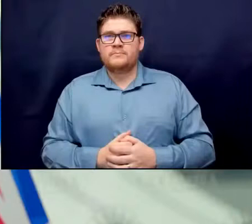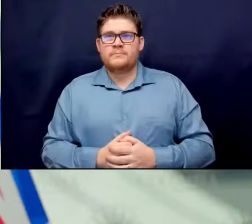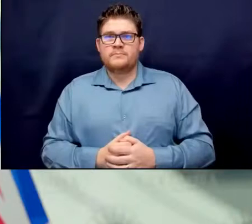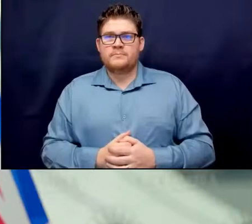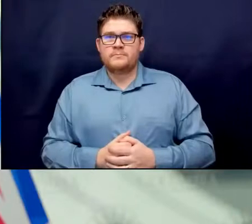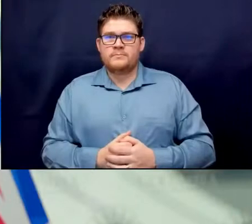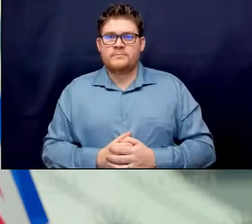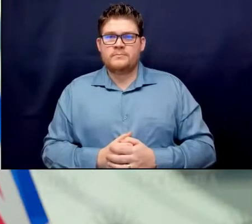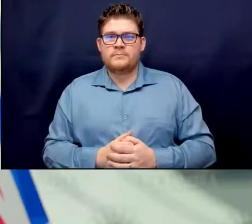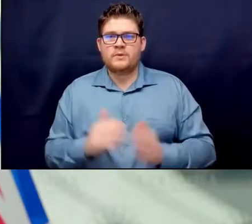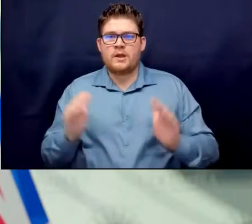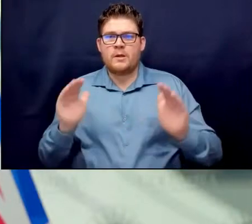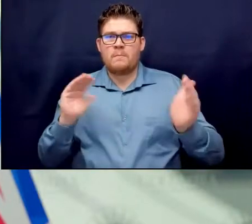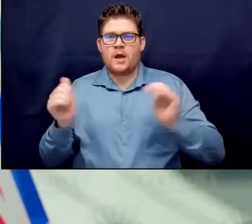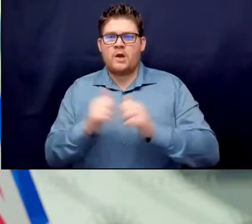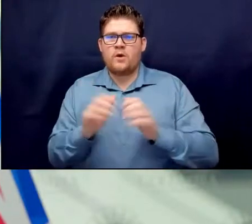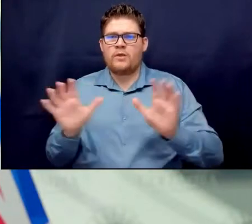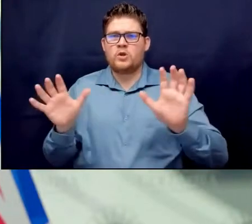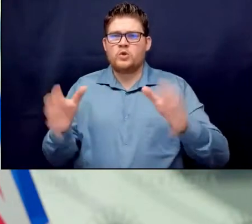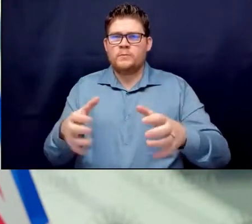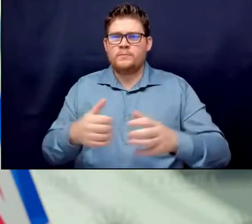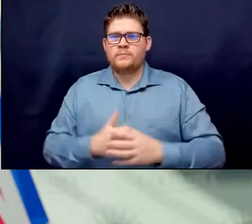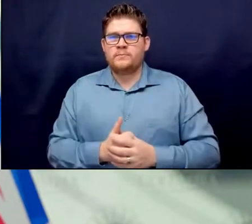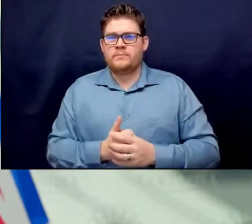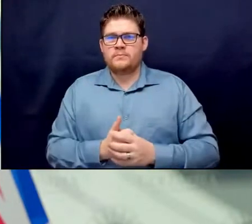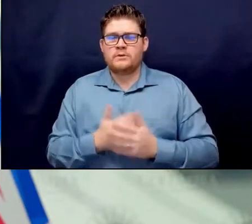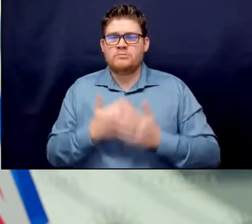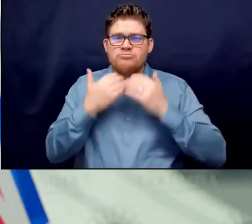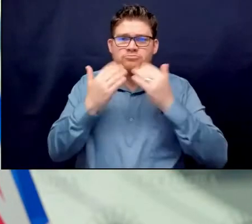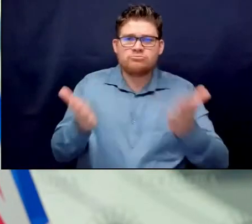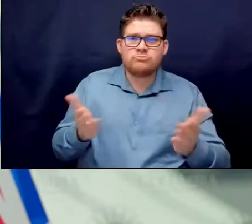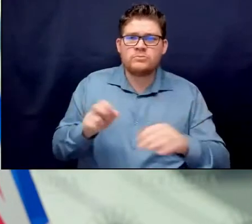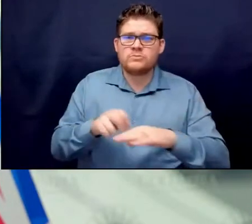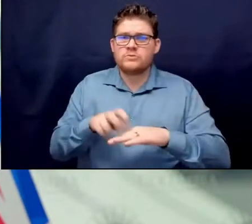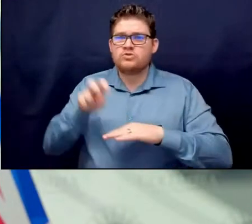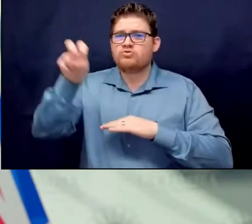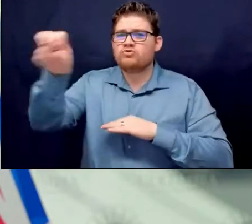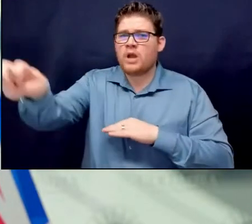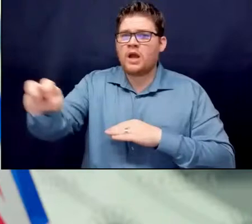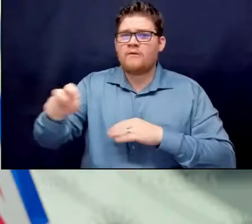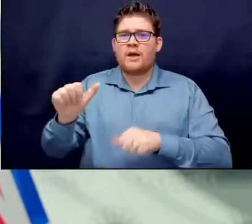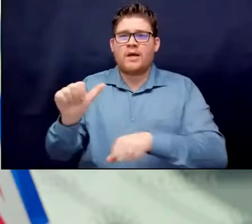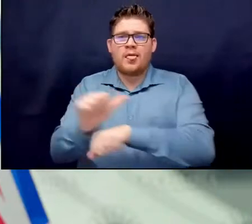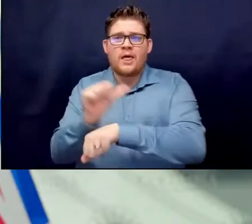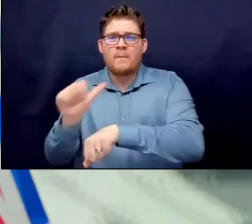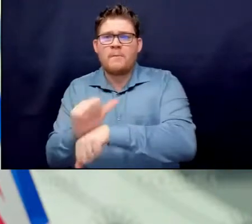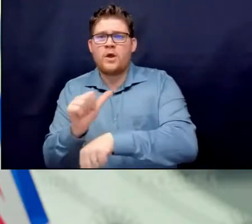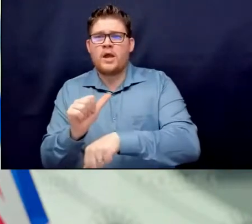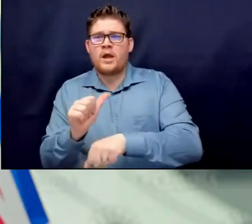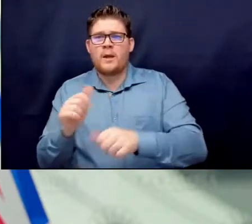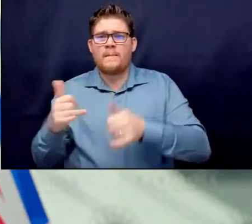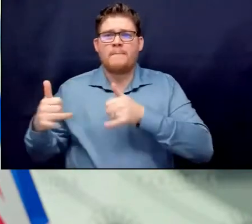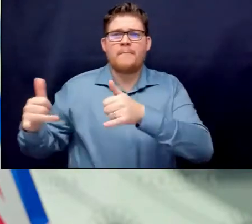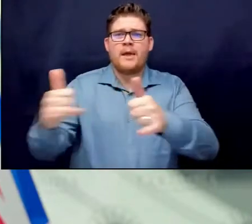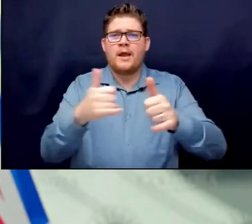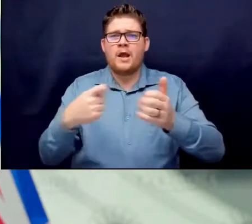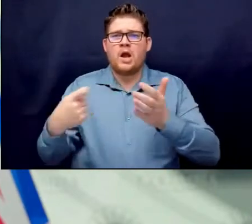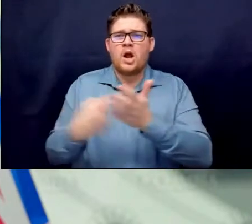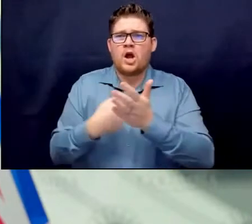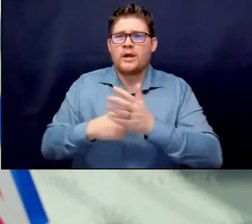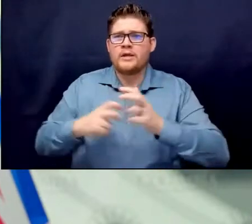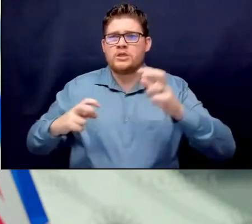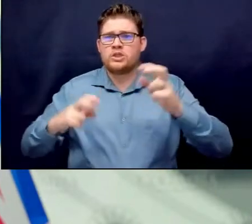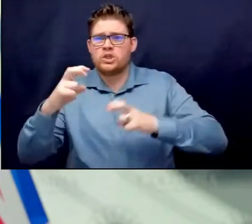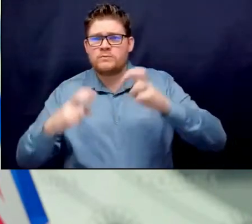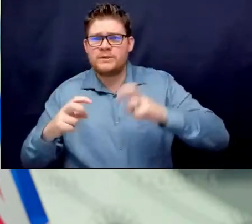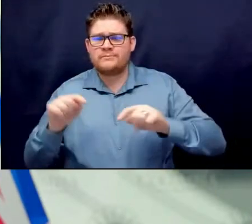think that we have to put it in context, how seriously we take it, and how sometimes you have to bring in measures and orders in advance before they're